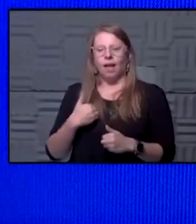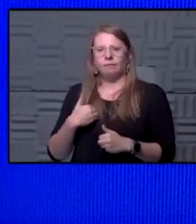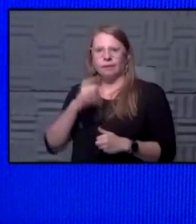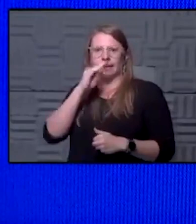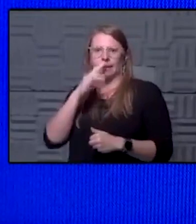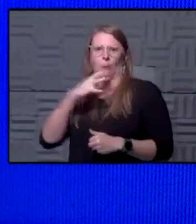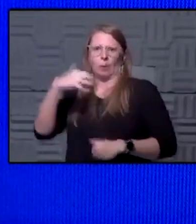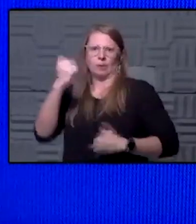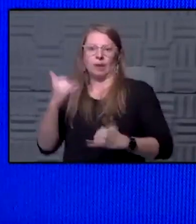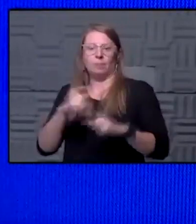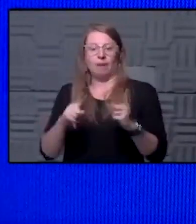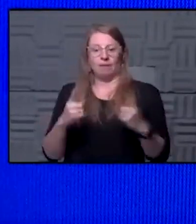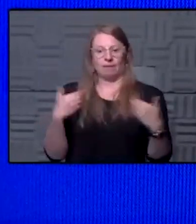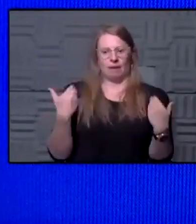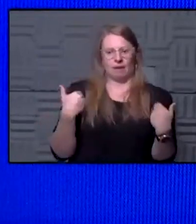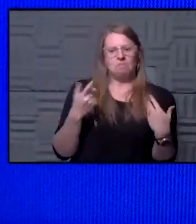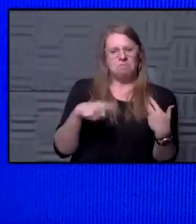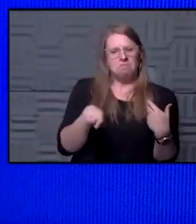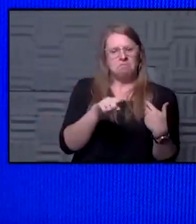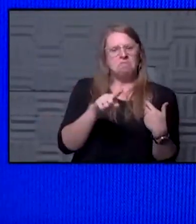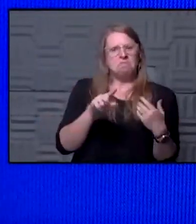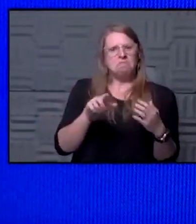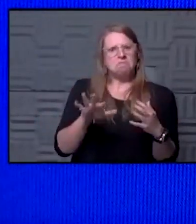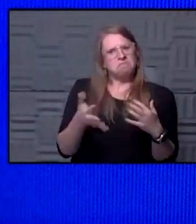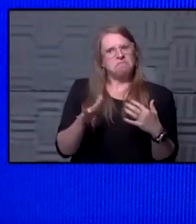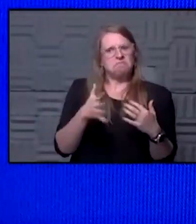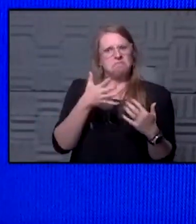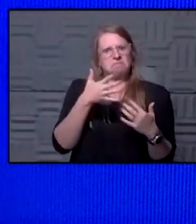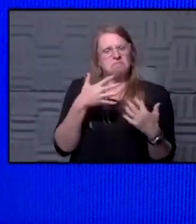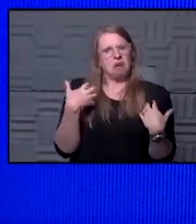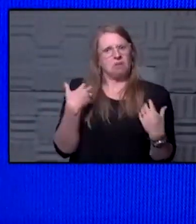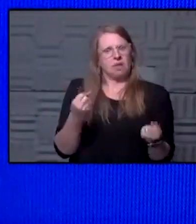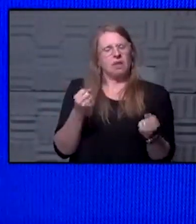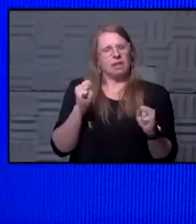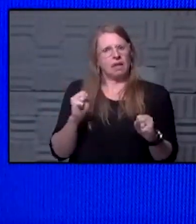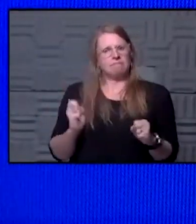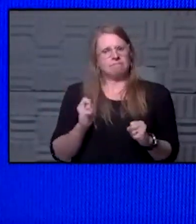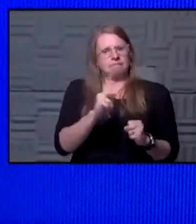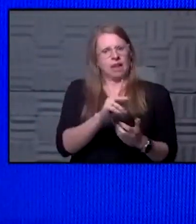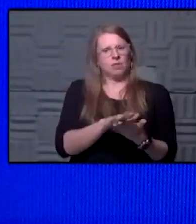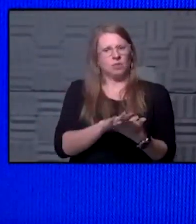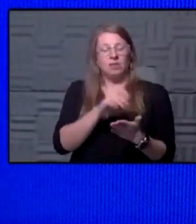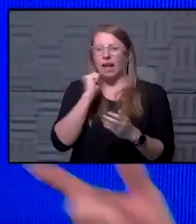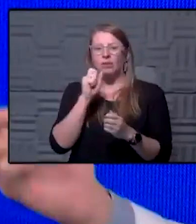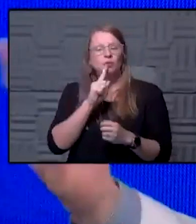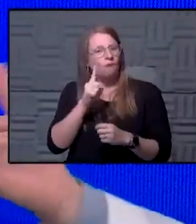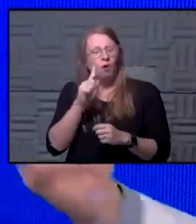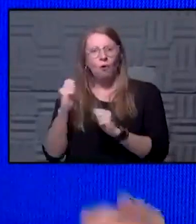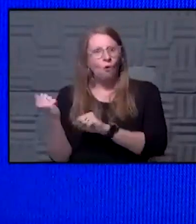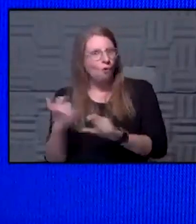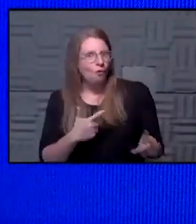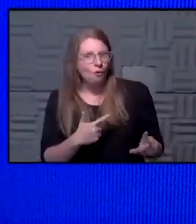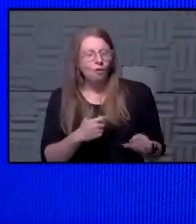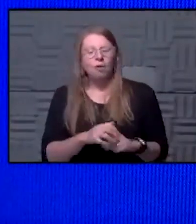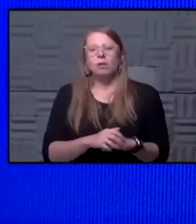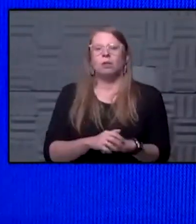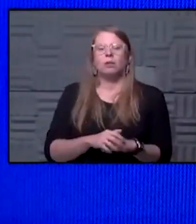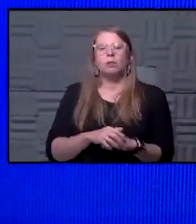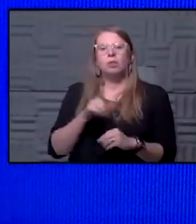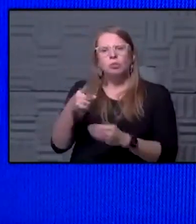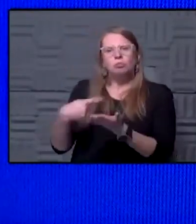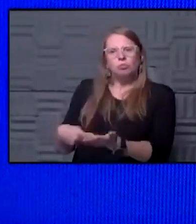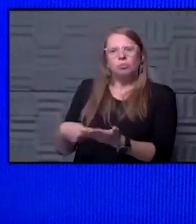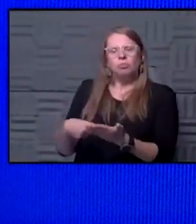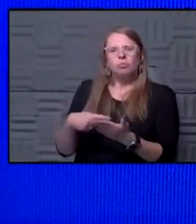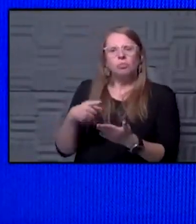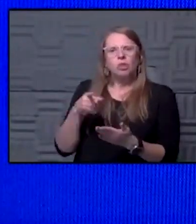but when we were younger, they were pretty healthy. I think we could have probably said, okay, we can go back to school. Yeah. But that's not true for everybody. I know. Right. You tell us about how you went through, because